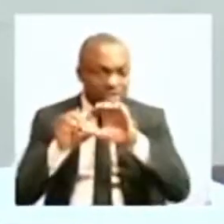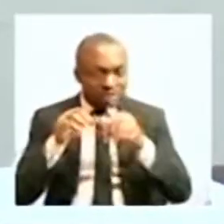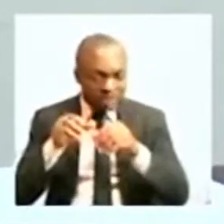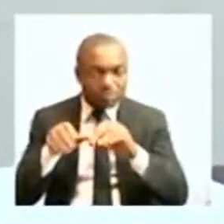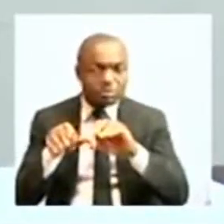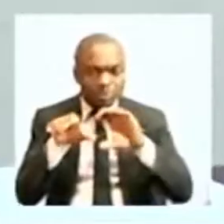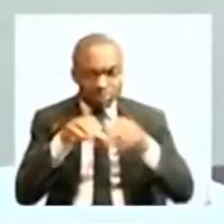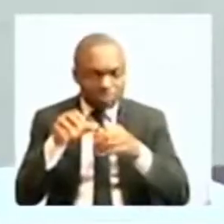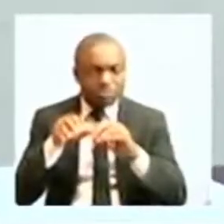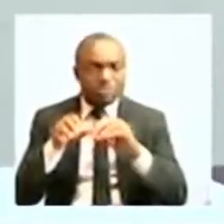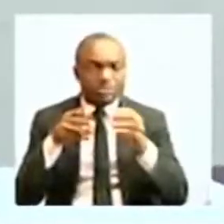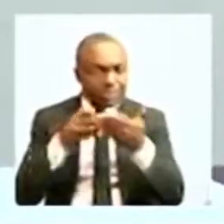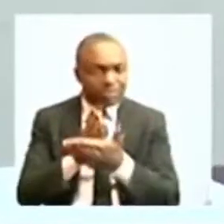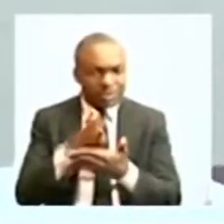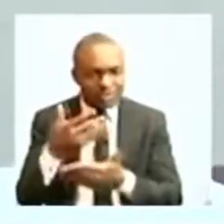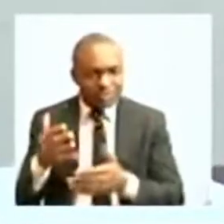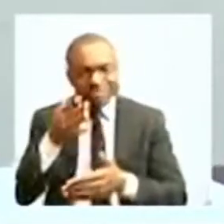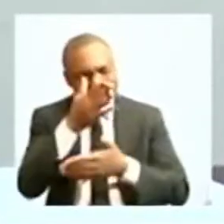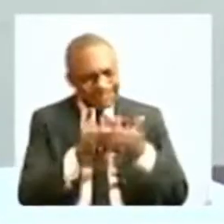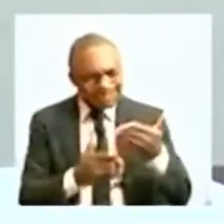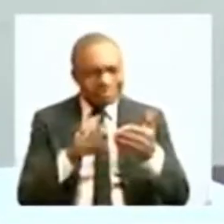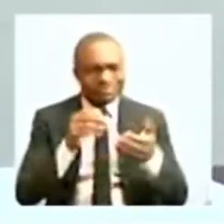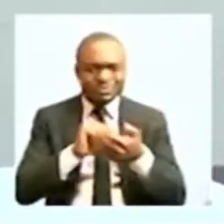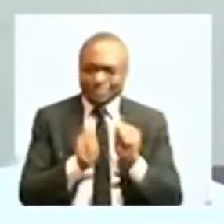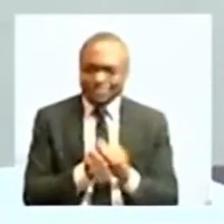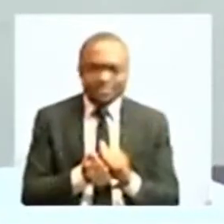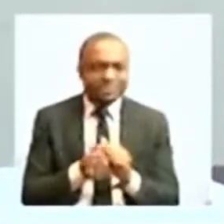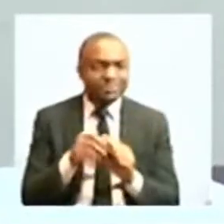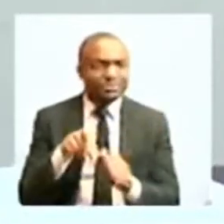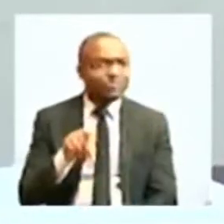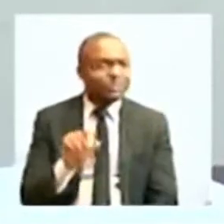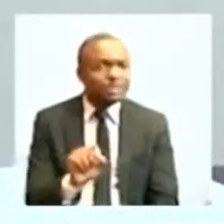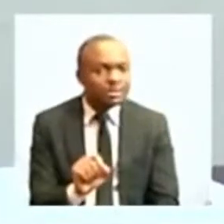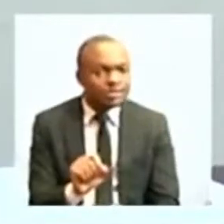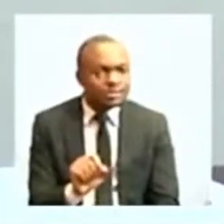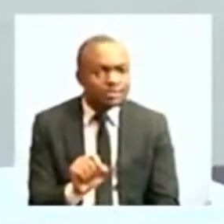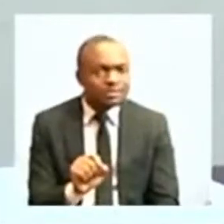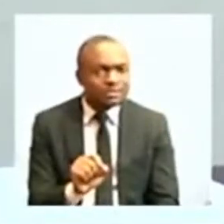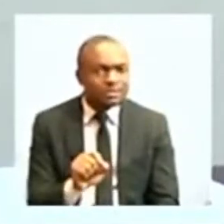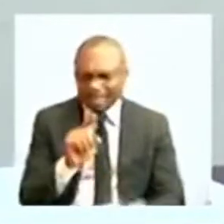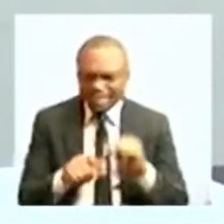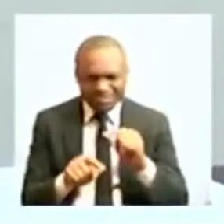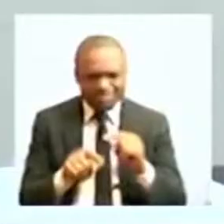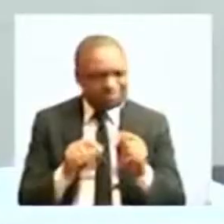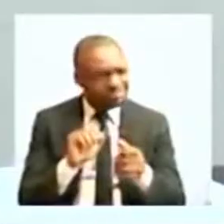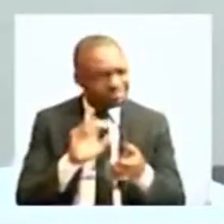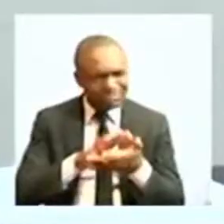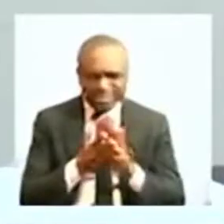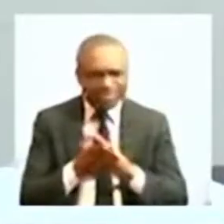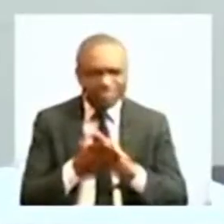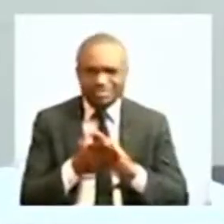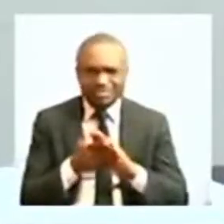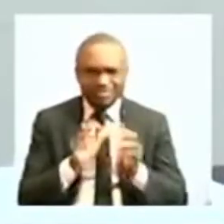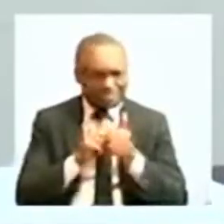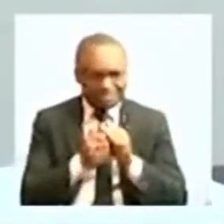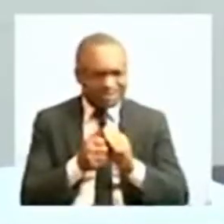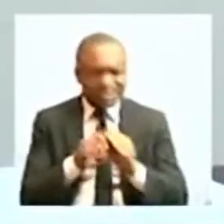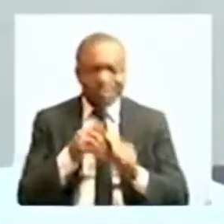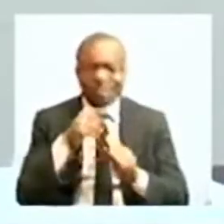things. Because some of the queries, PS, they can't be queries. They will tell you